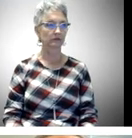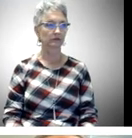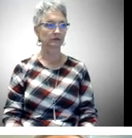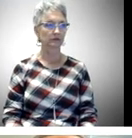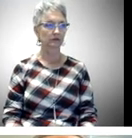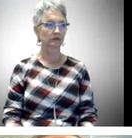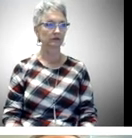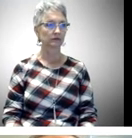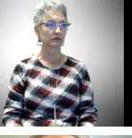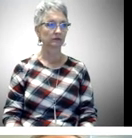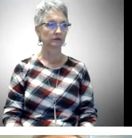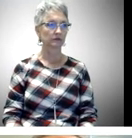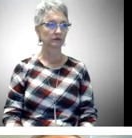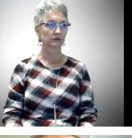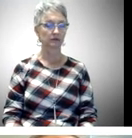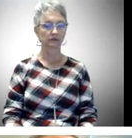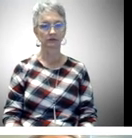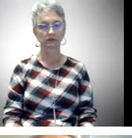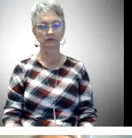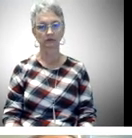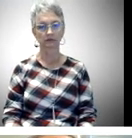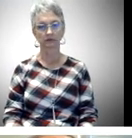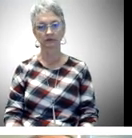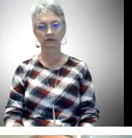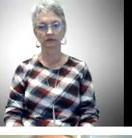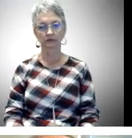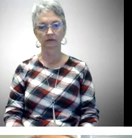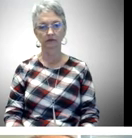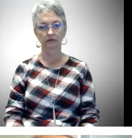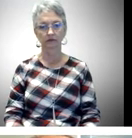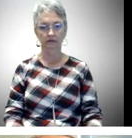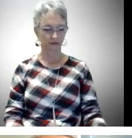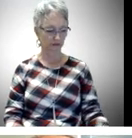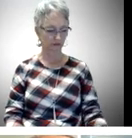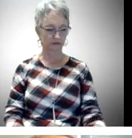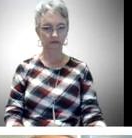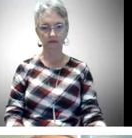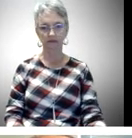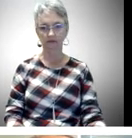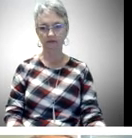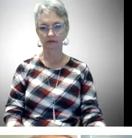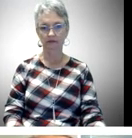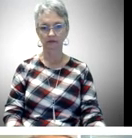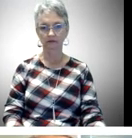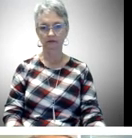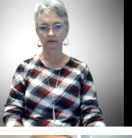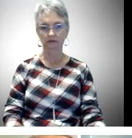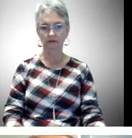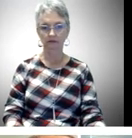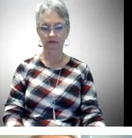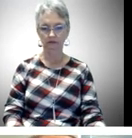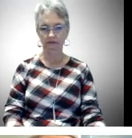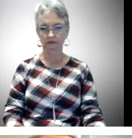person with a disability understand what's in the records. And finally, the person can assist the person